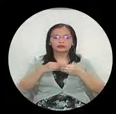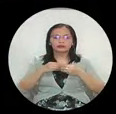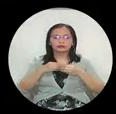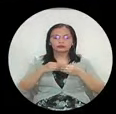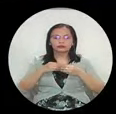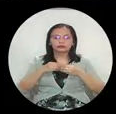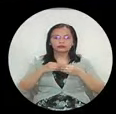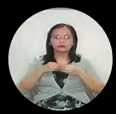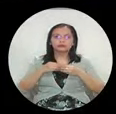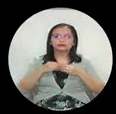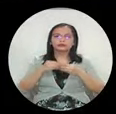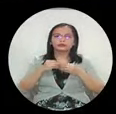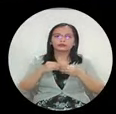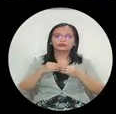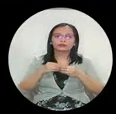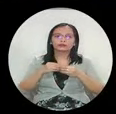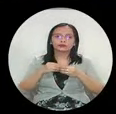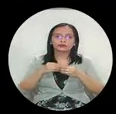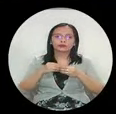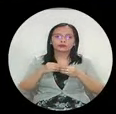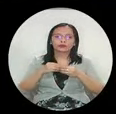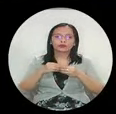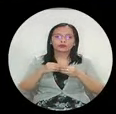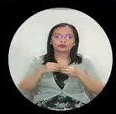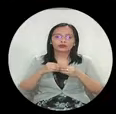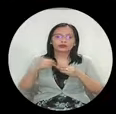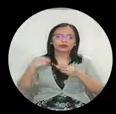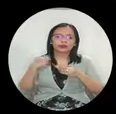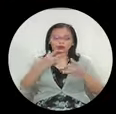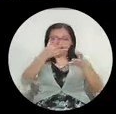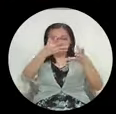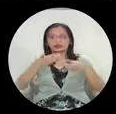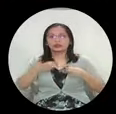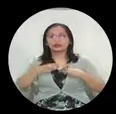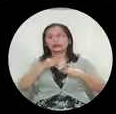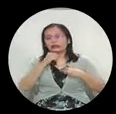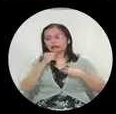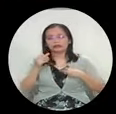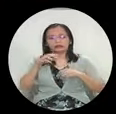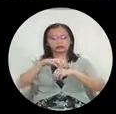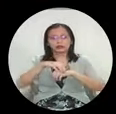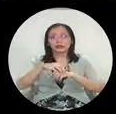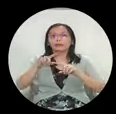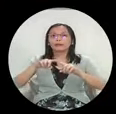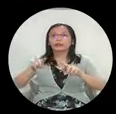Mga igsoon, paminaw mo, ang atong inheritance to sa langit.